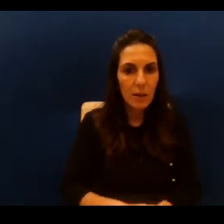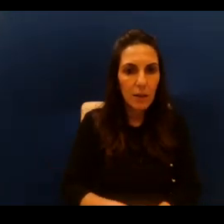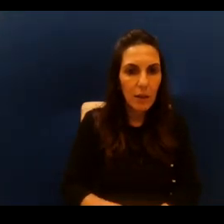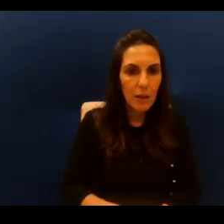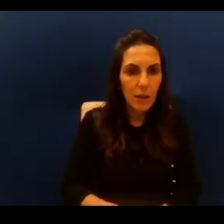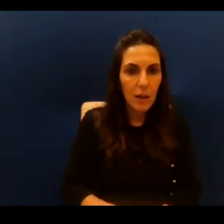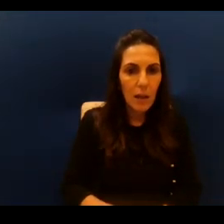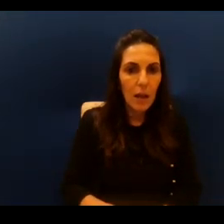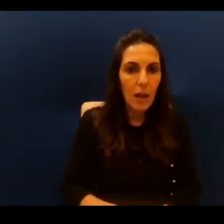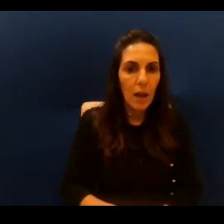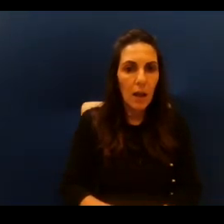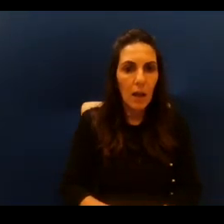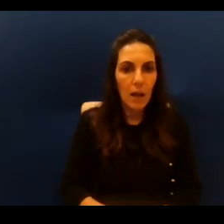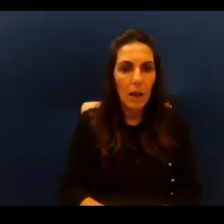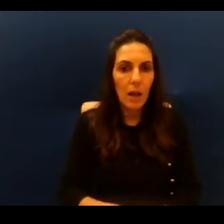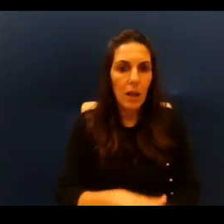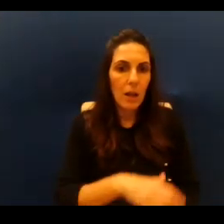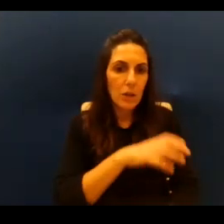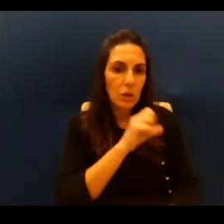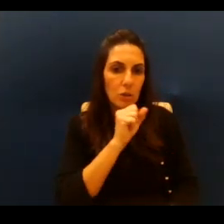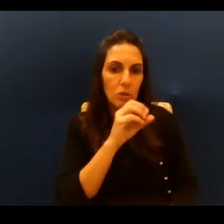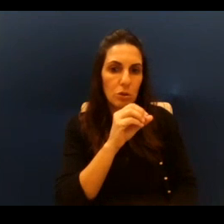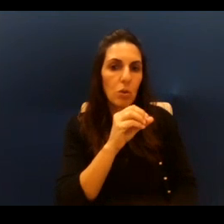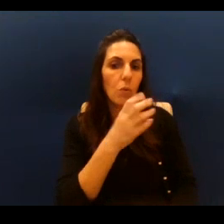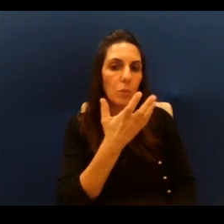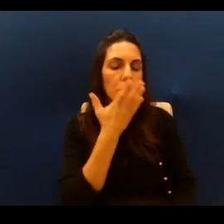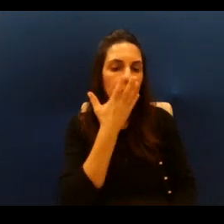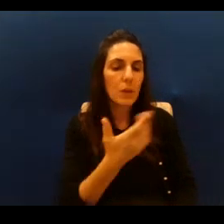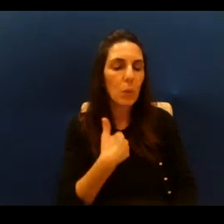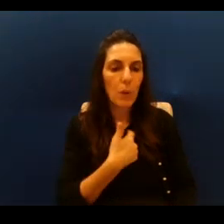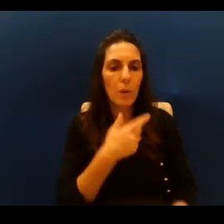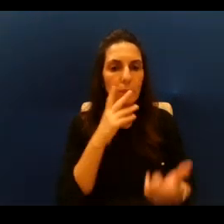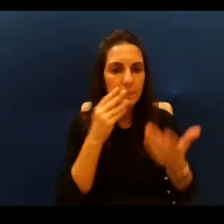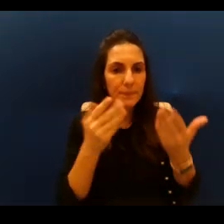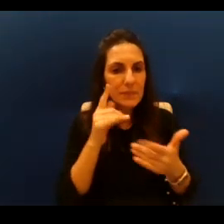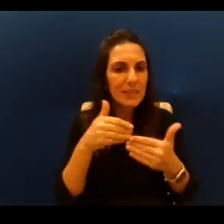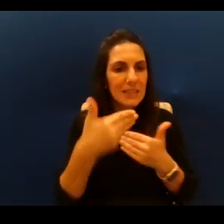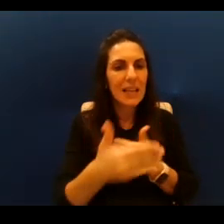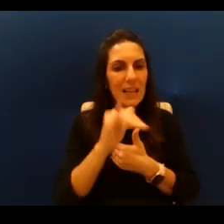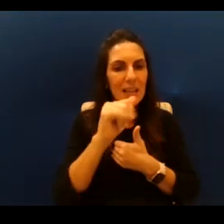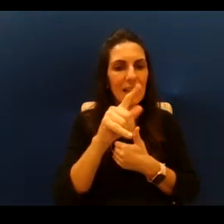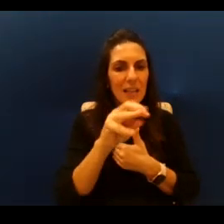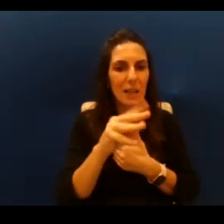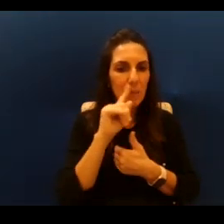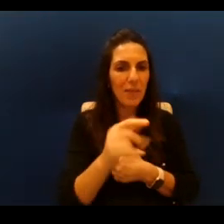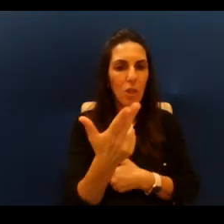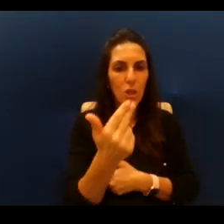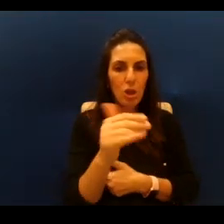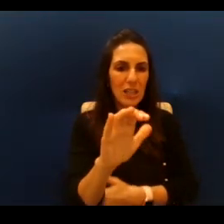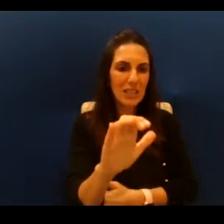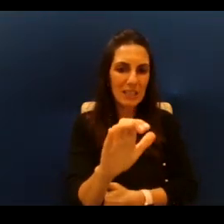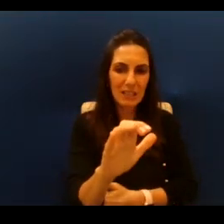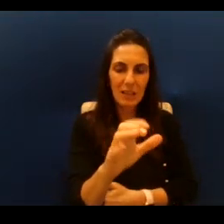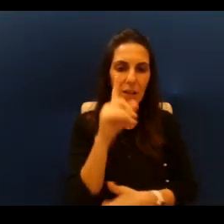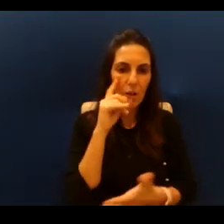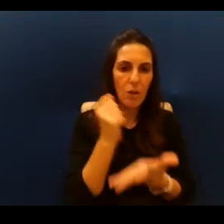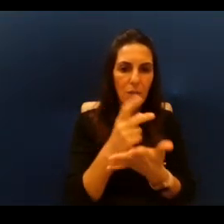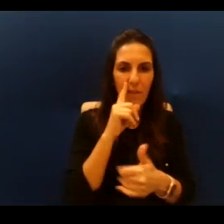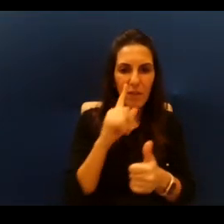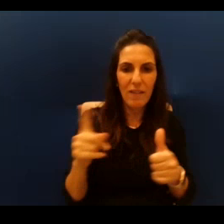And all report right. back. Thank you. All right. Sounds good. We're going to move on to the next item, which is 13C, approval of the